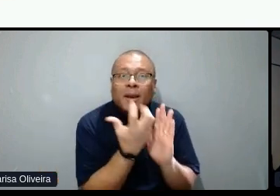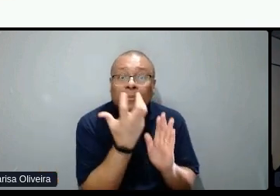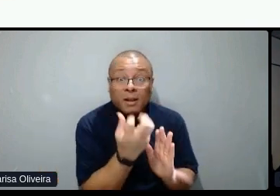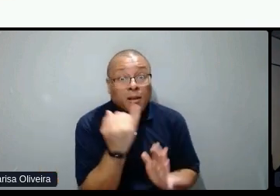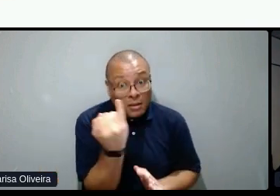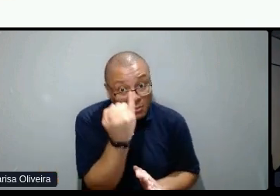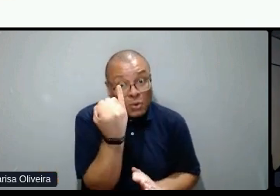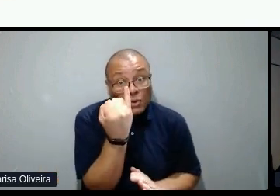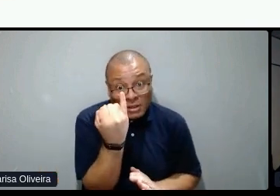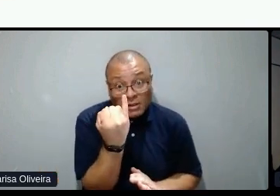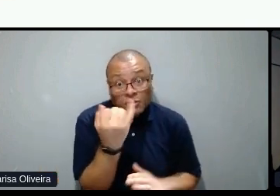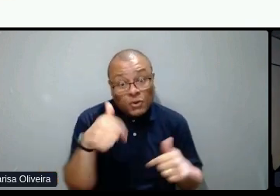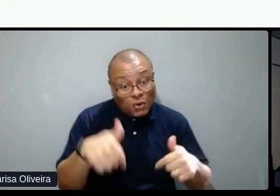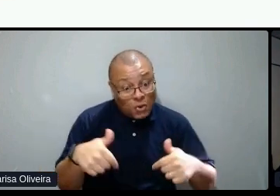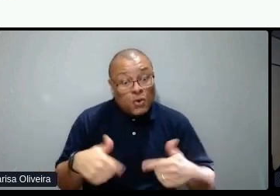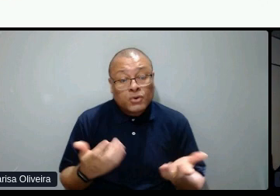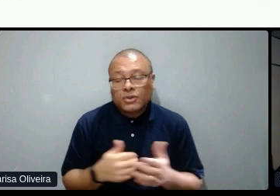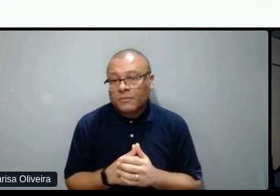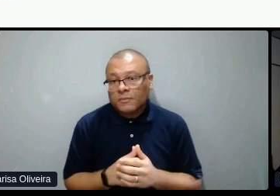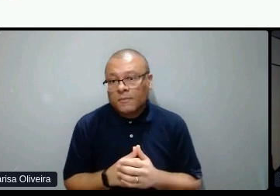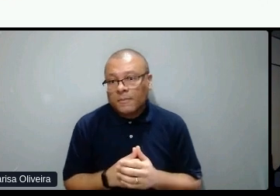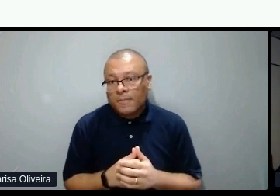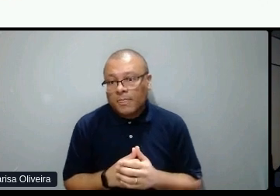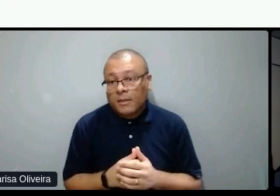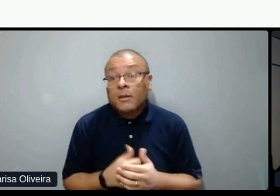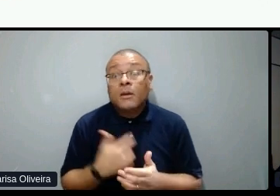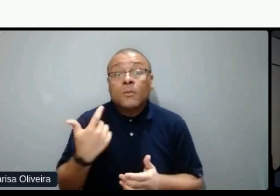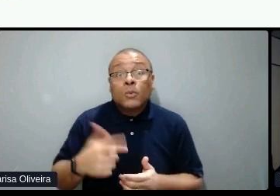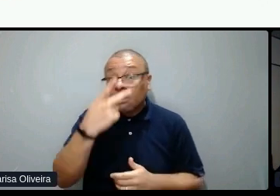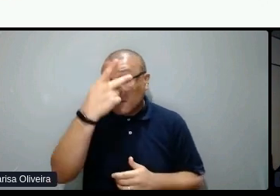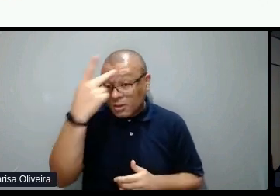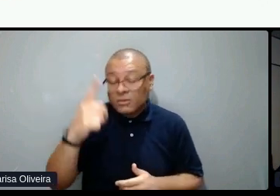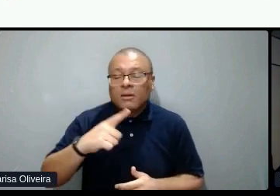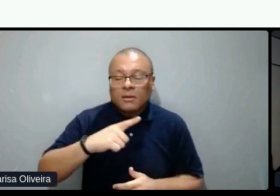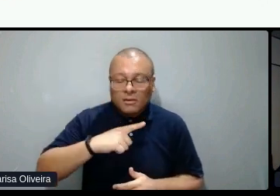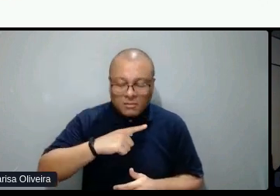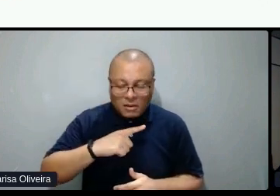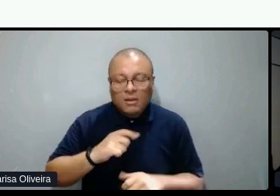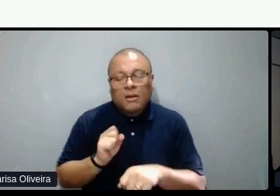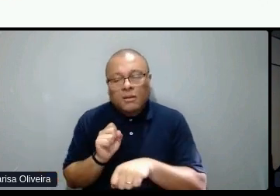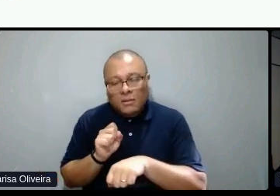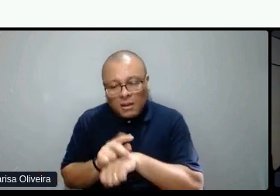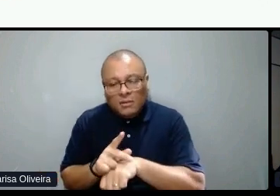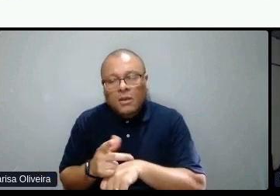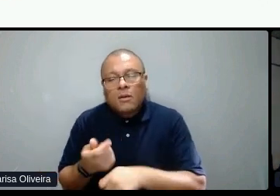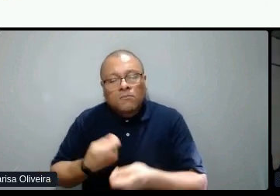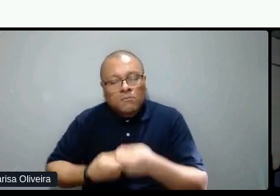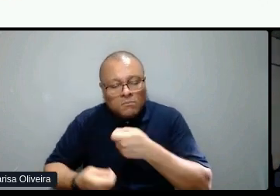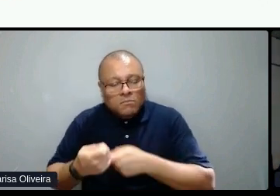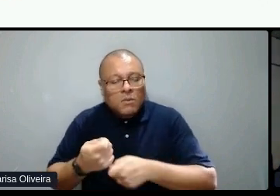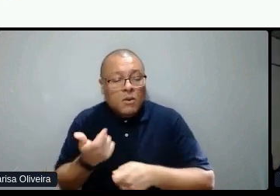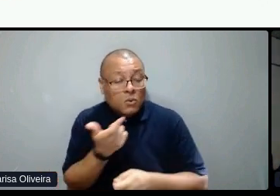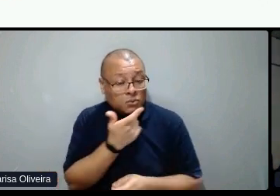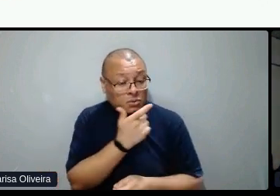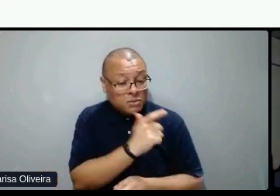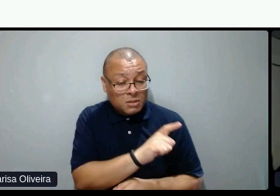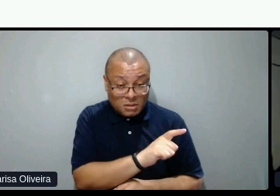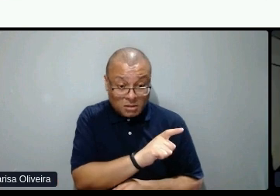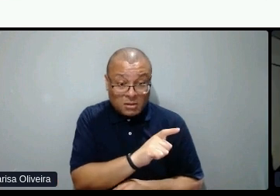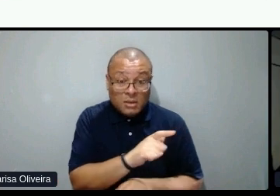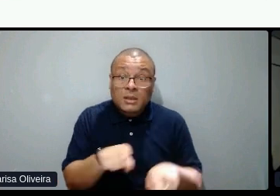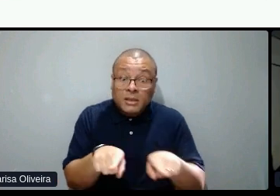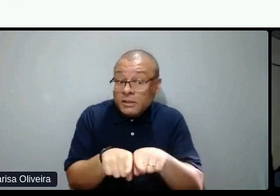important. Where earlier a lot of people might have picked a job to get money, now we are picking a job to